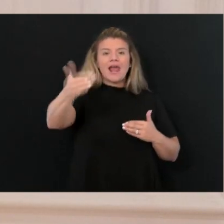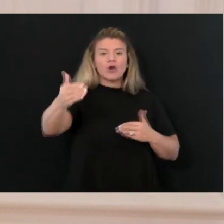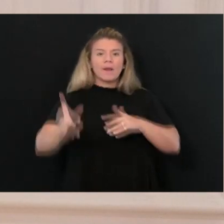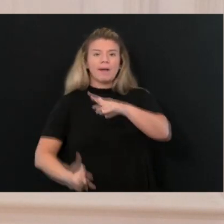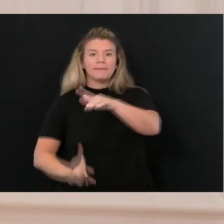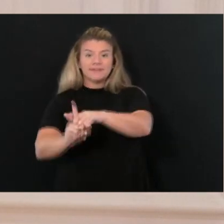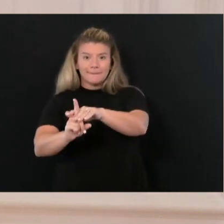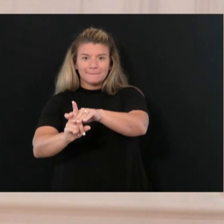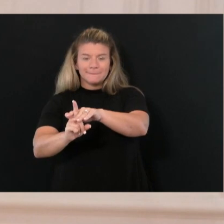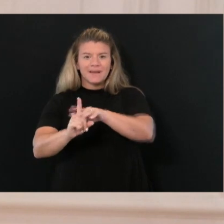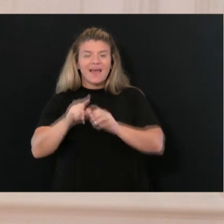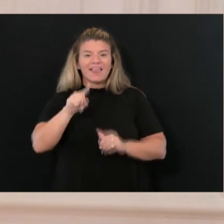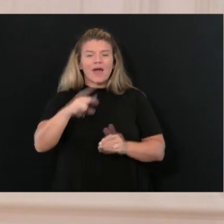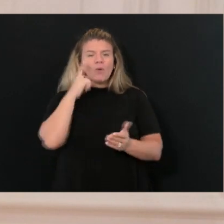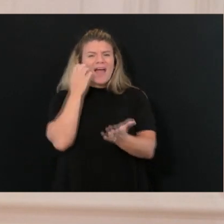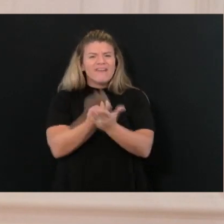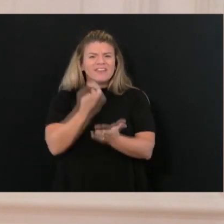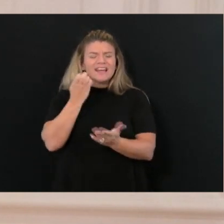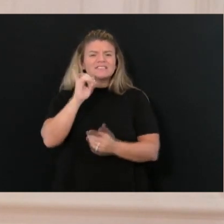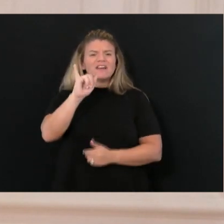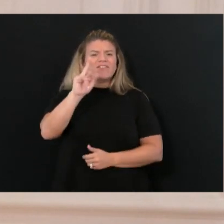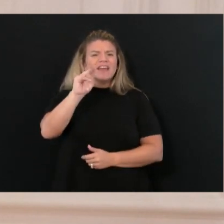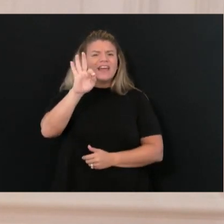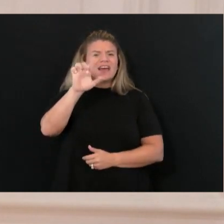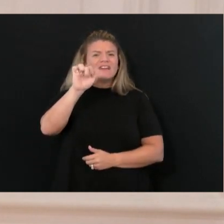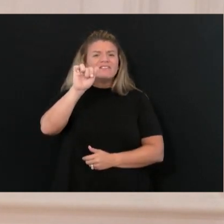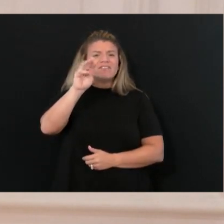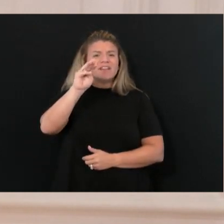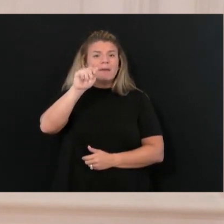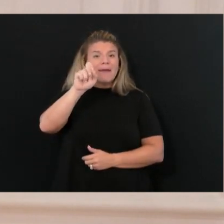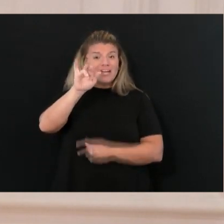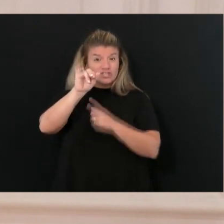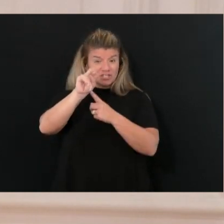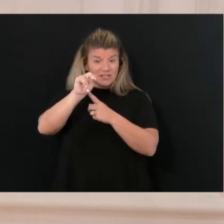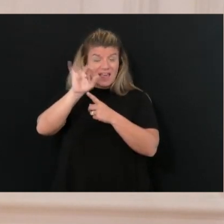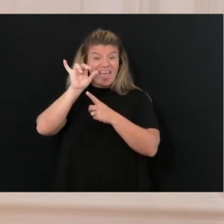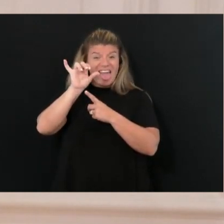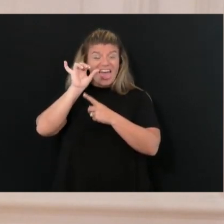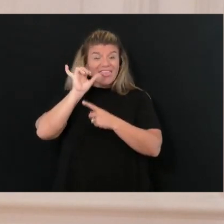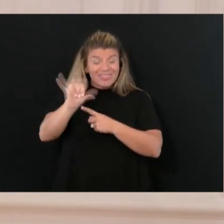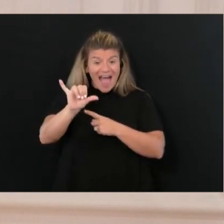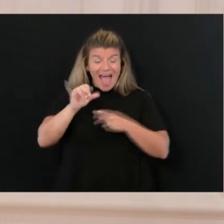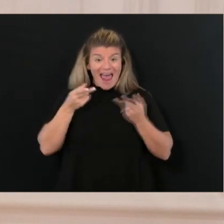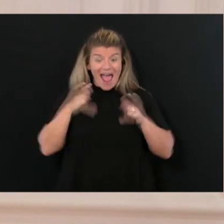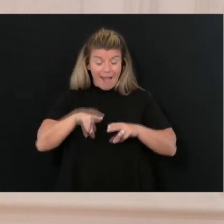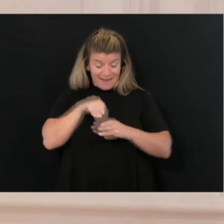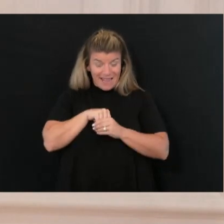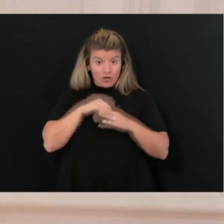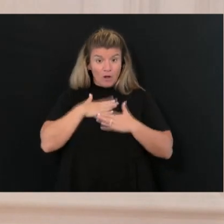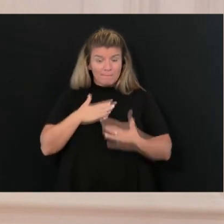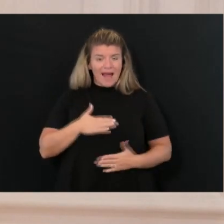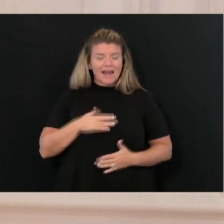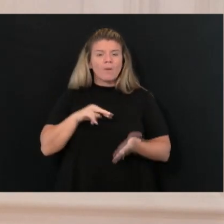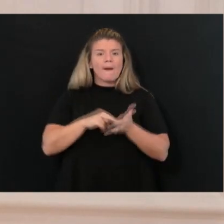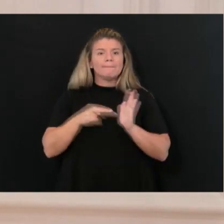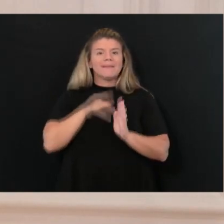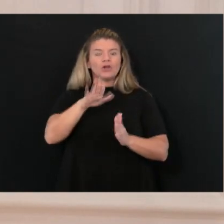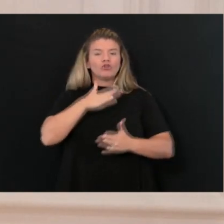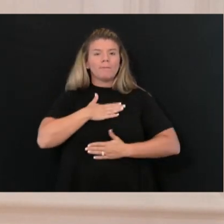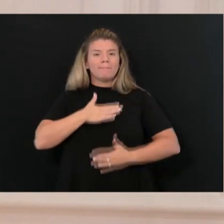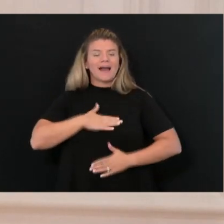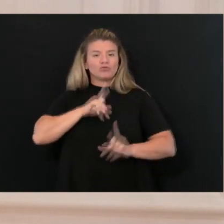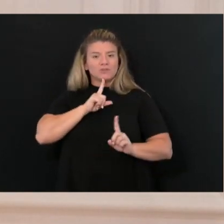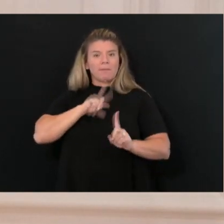of inflammation. And this is a syndrome that really is where your body's response to the virus may be the